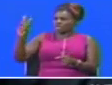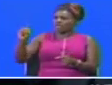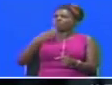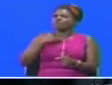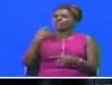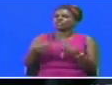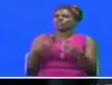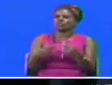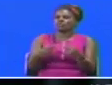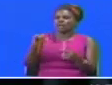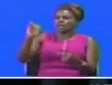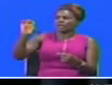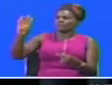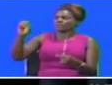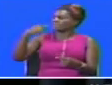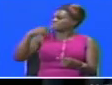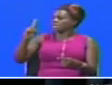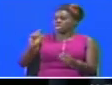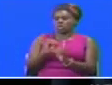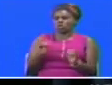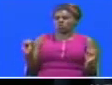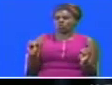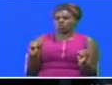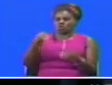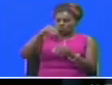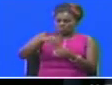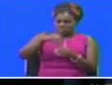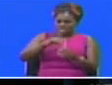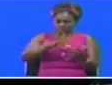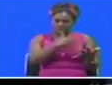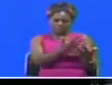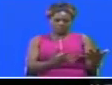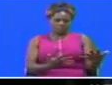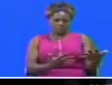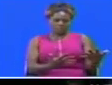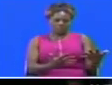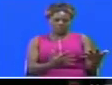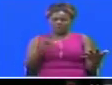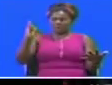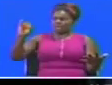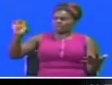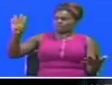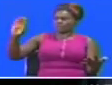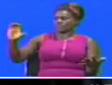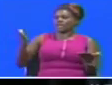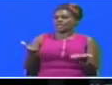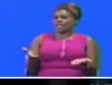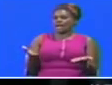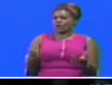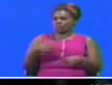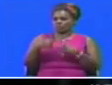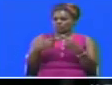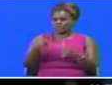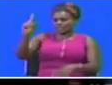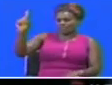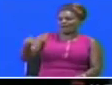ahead. IBC said, no, it can only go within the stipulated time or guidelines as per IBC. Now that the whole process has